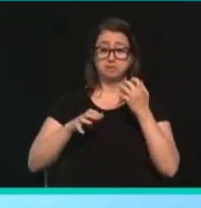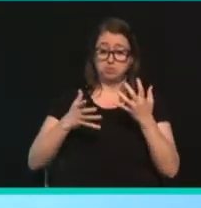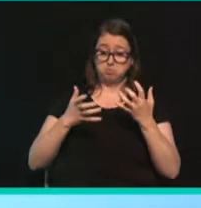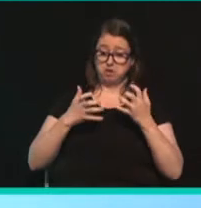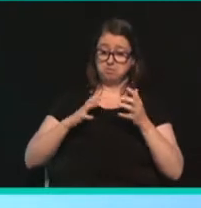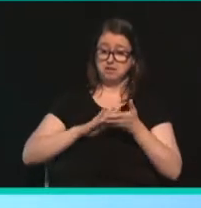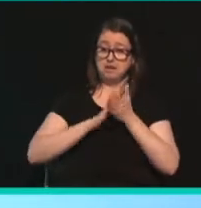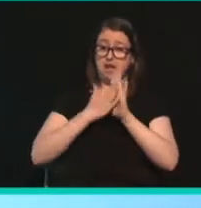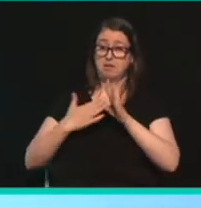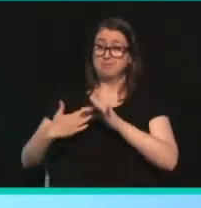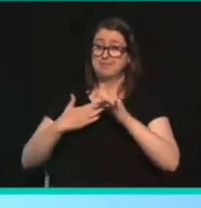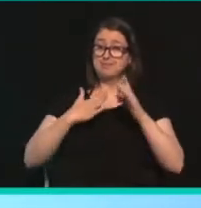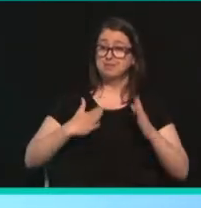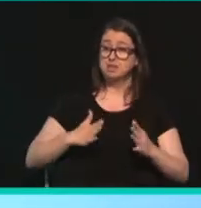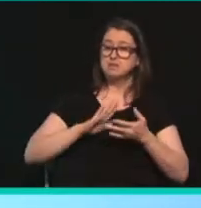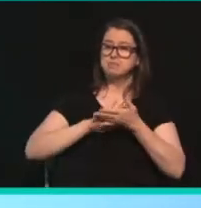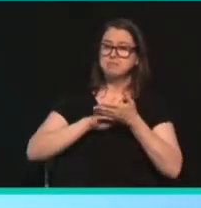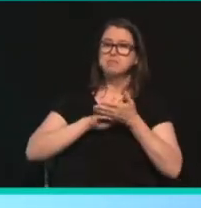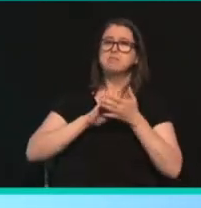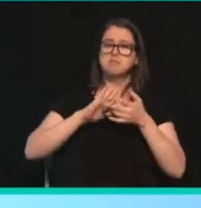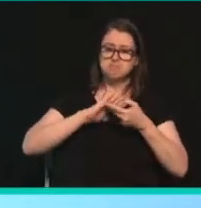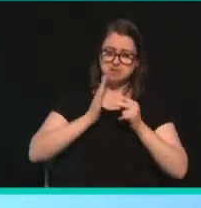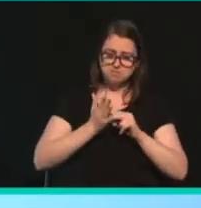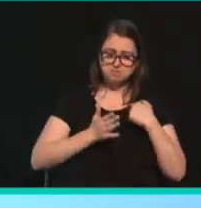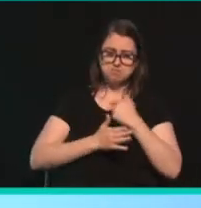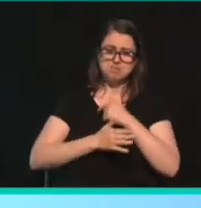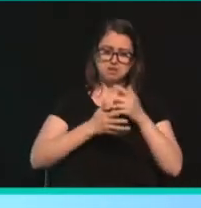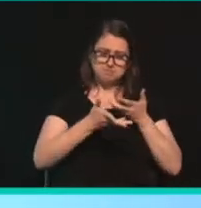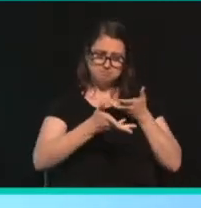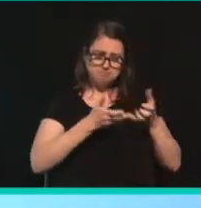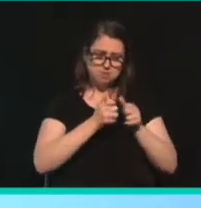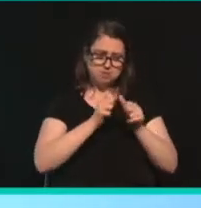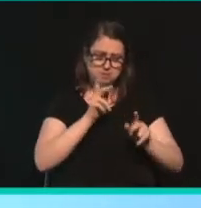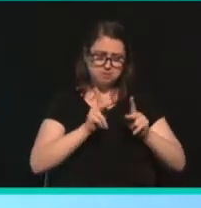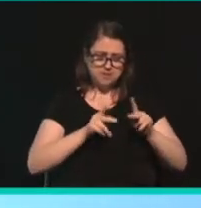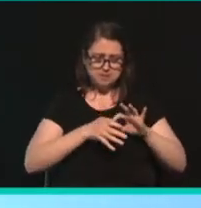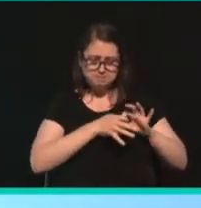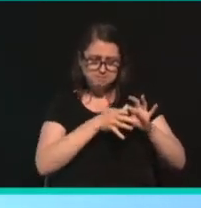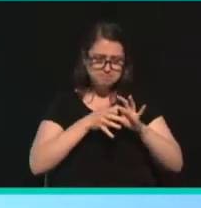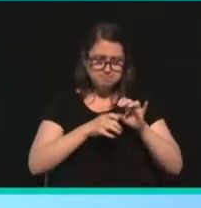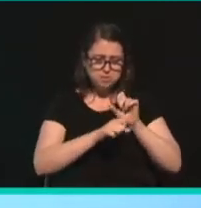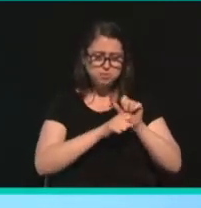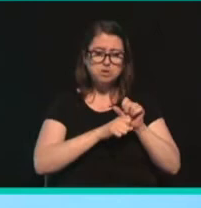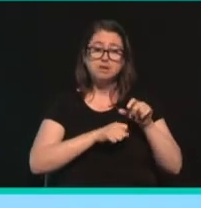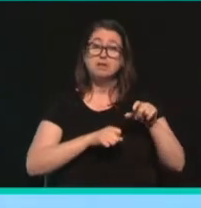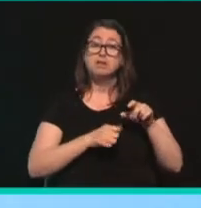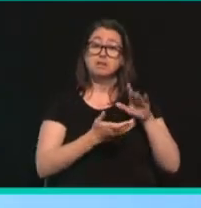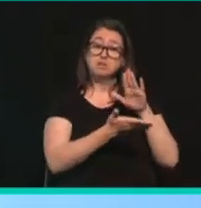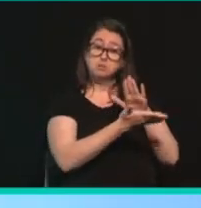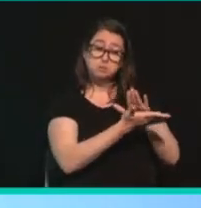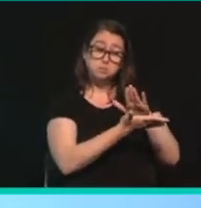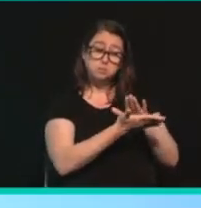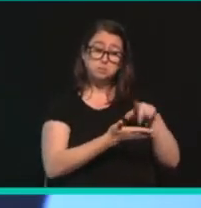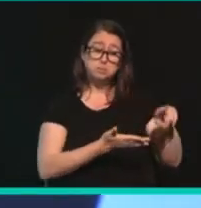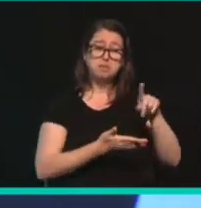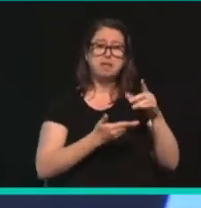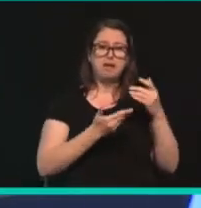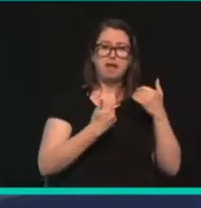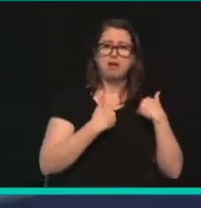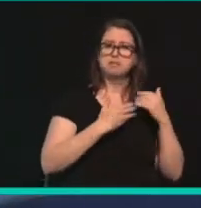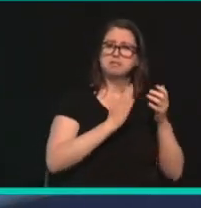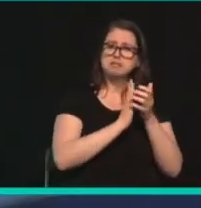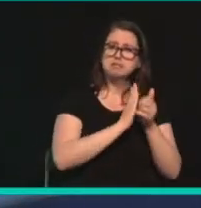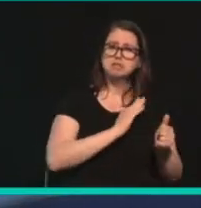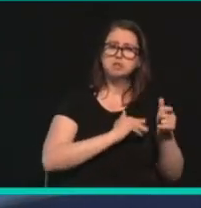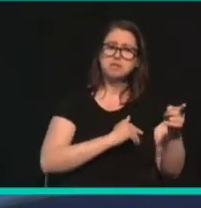space, we need to really work with our institutions because they have the credibility and they have the skills and